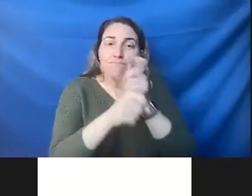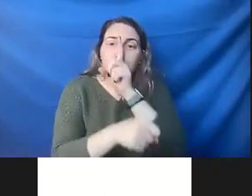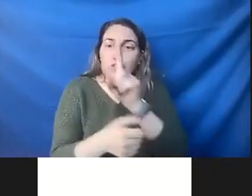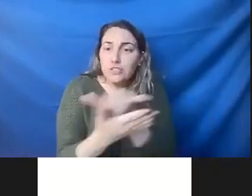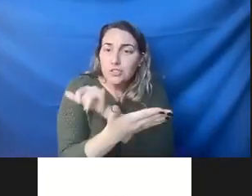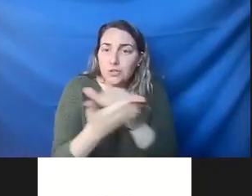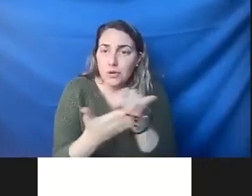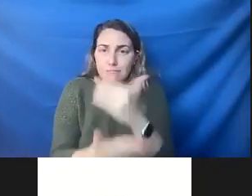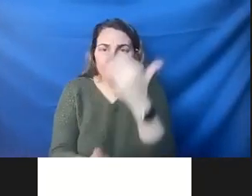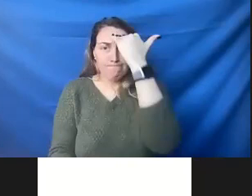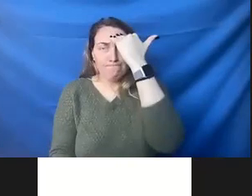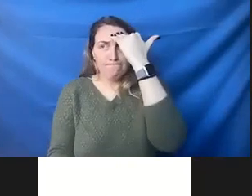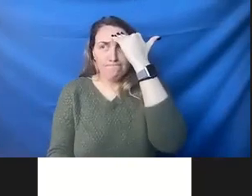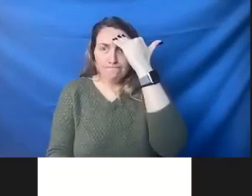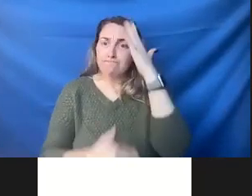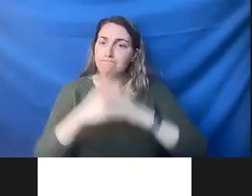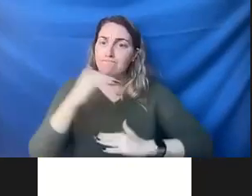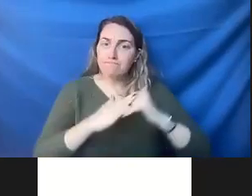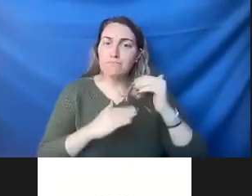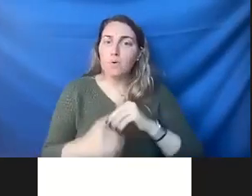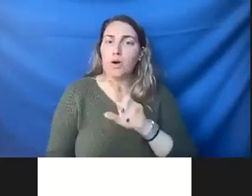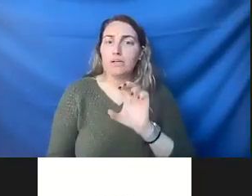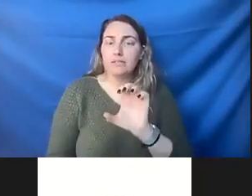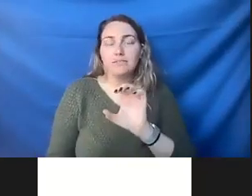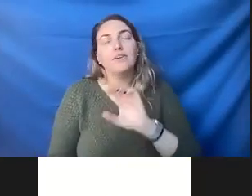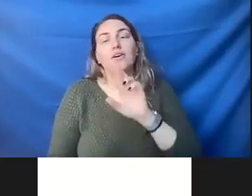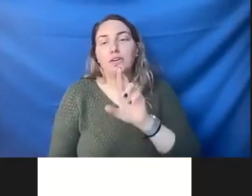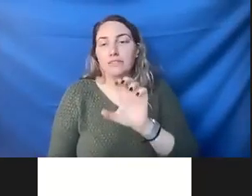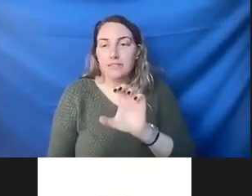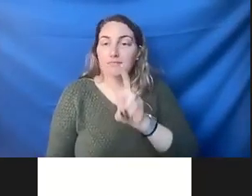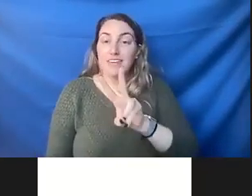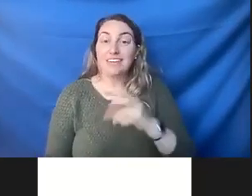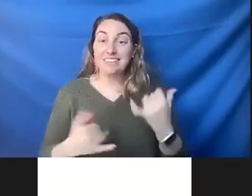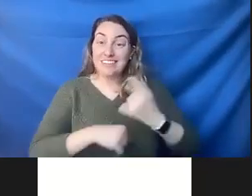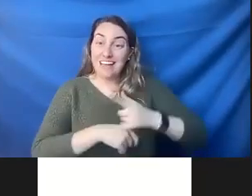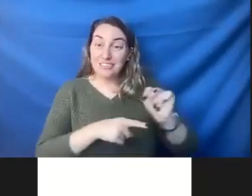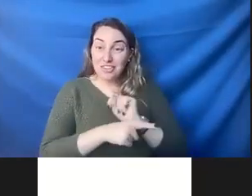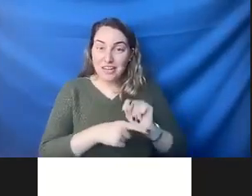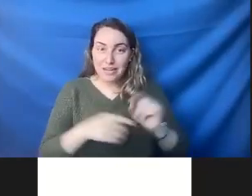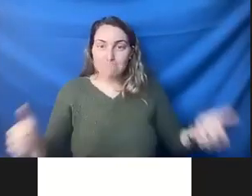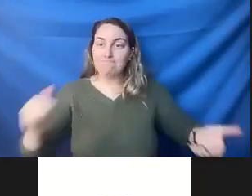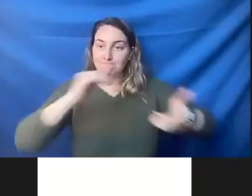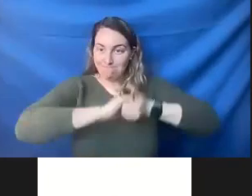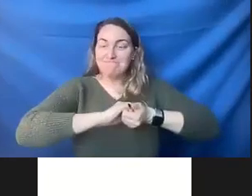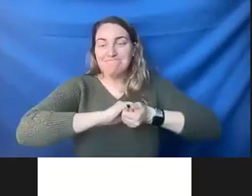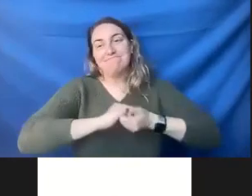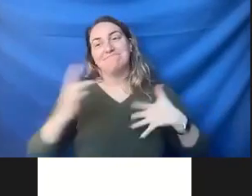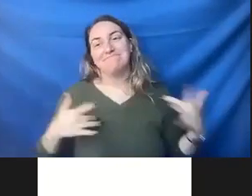can. And they're actually co-sponsoring this training with us today. So we're really excited that they're here too.